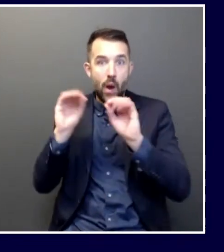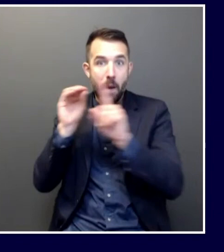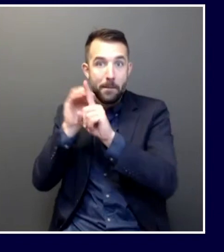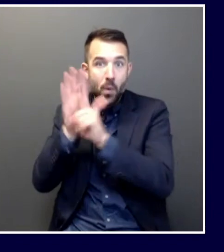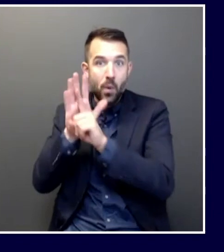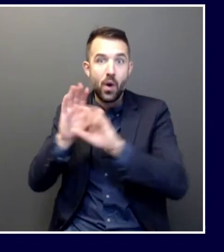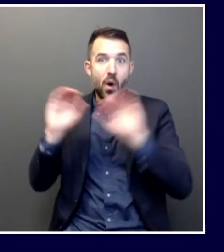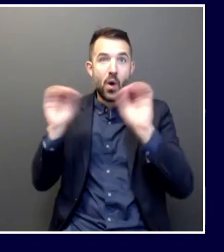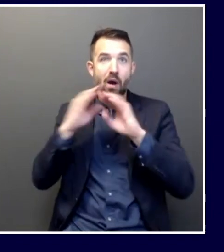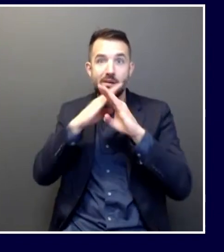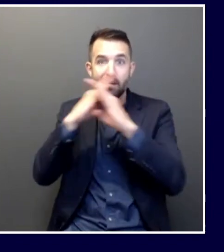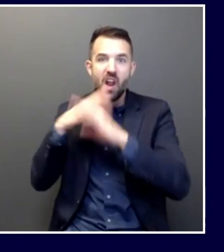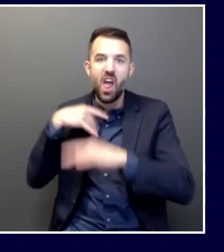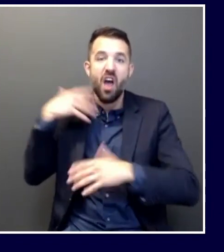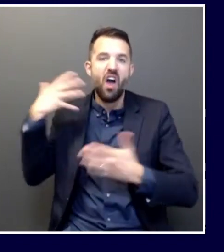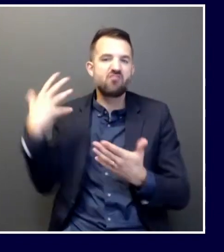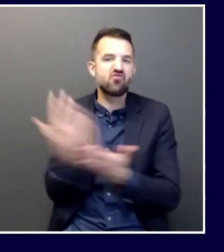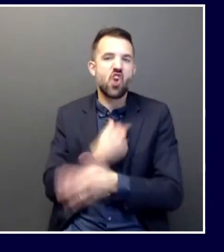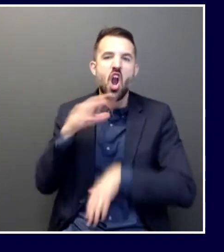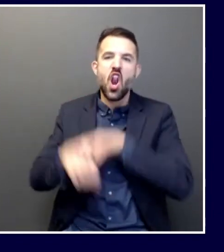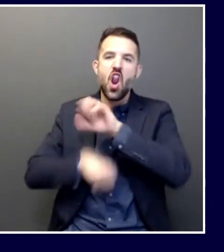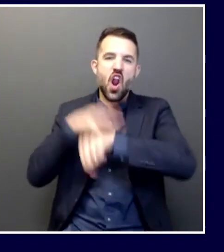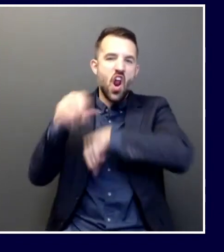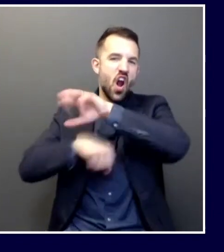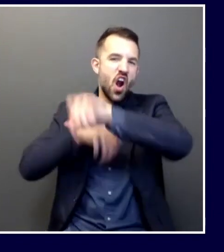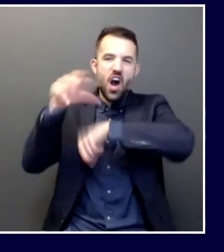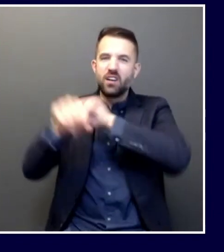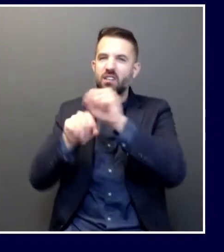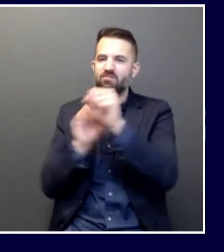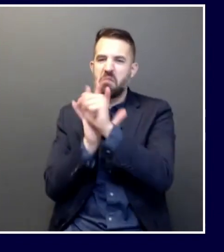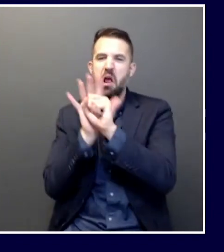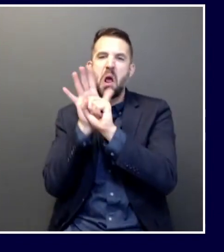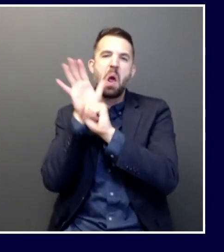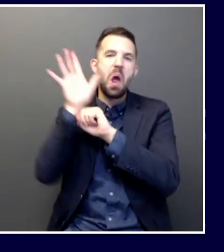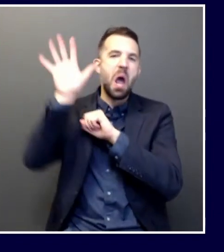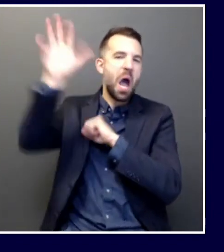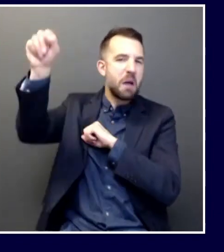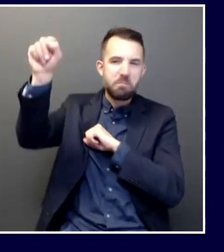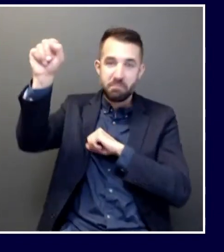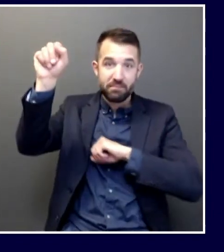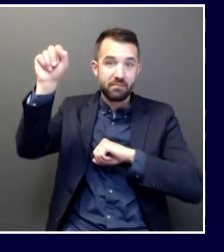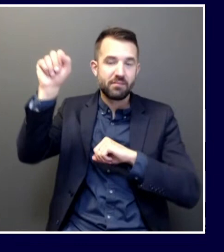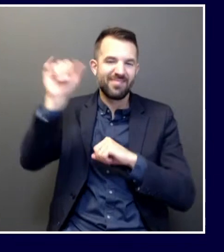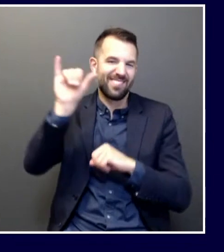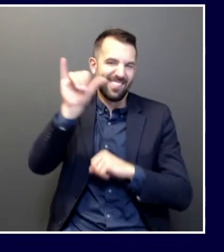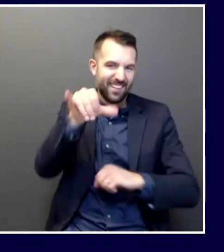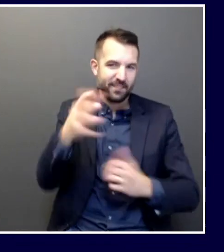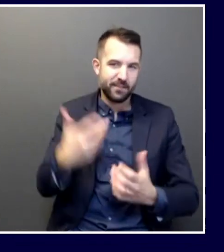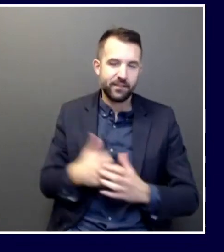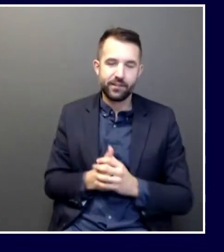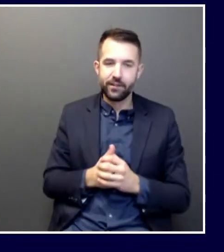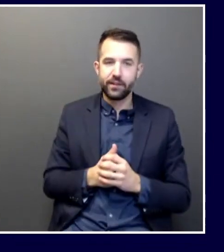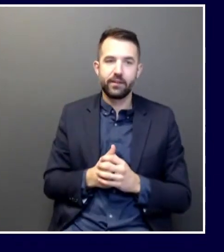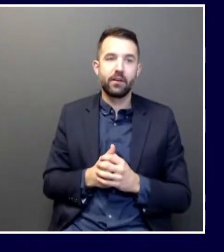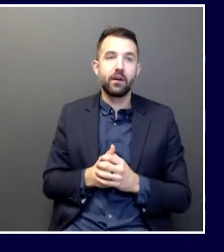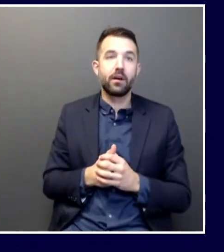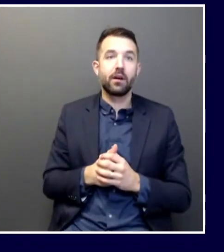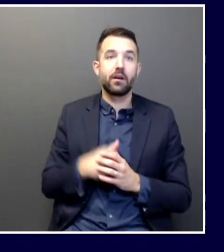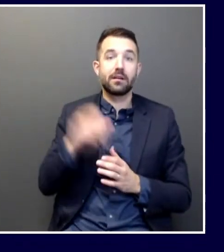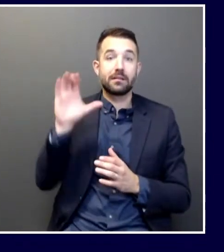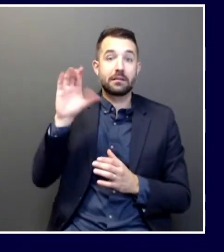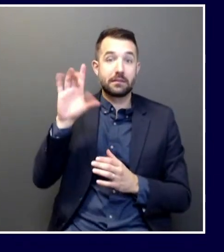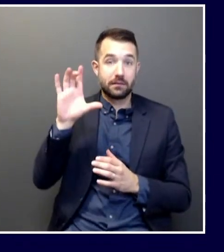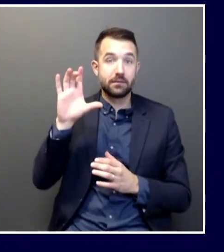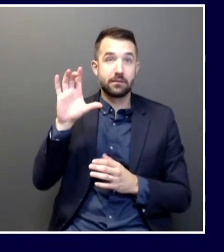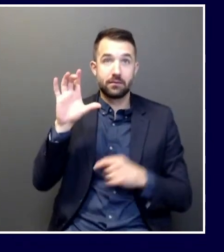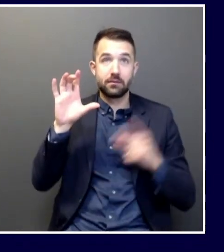thus virtually no prior immunity. This is borne out by some recent data from the CDC and the NIH, which look